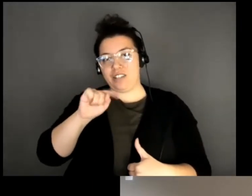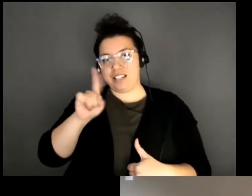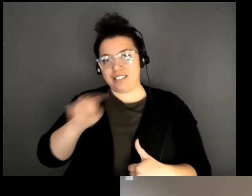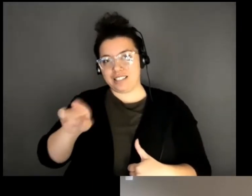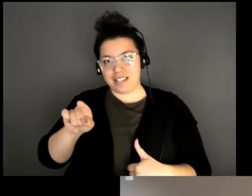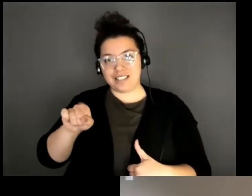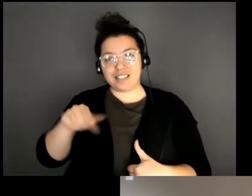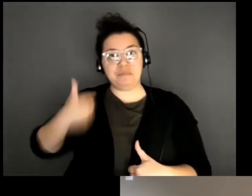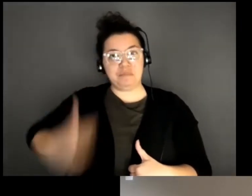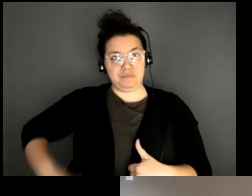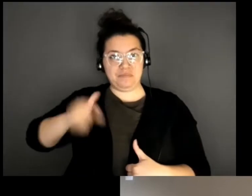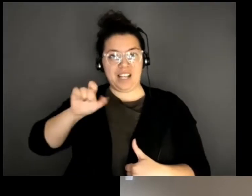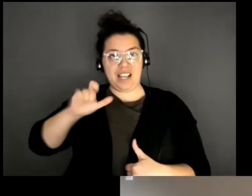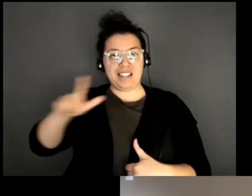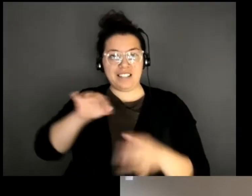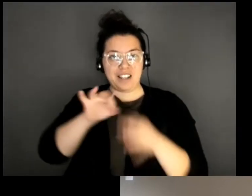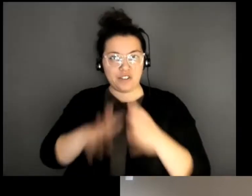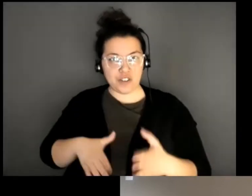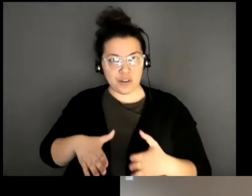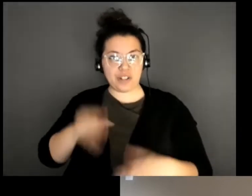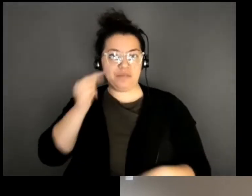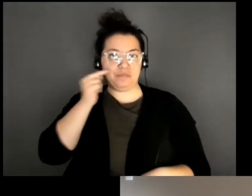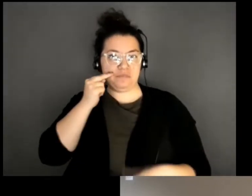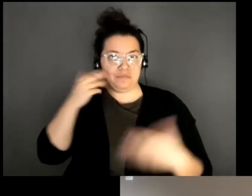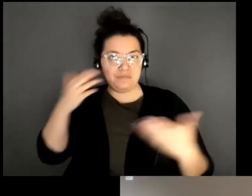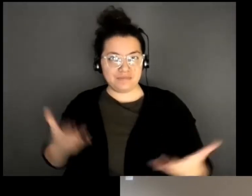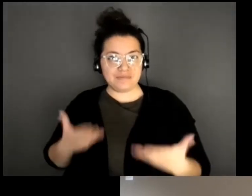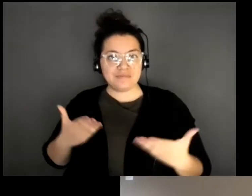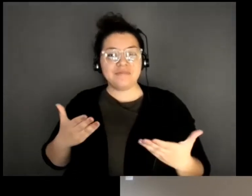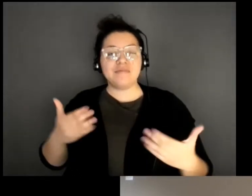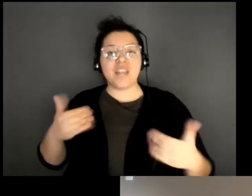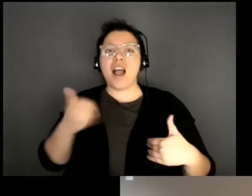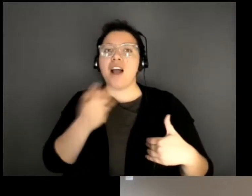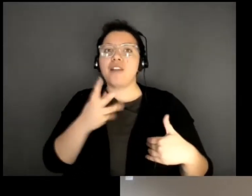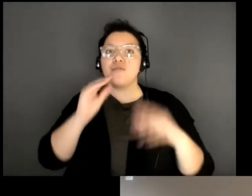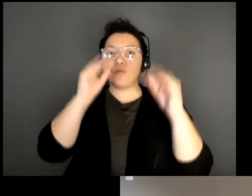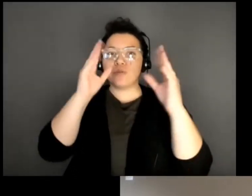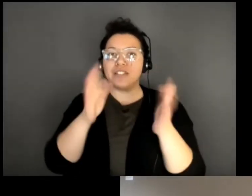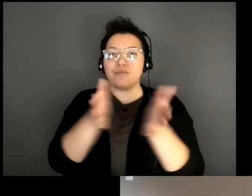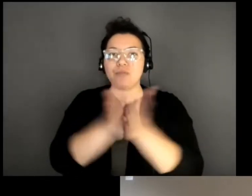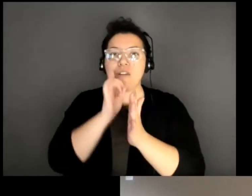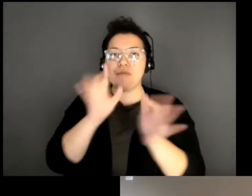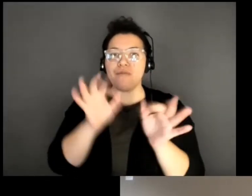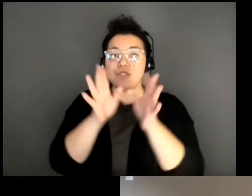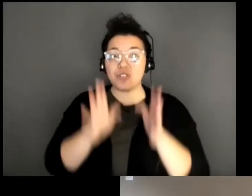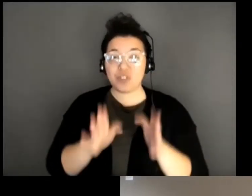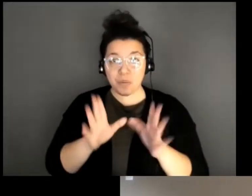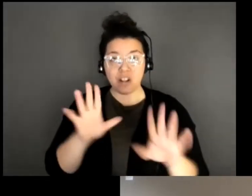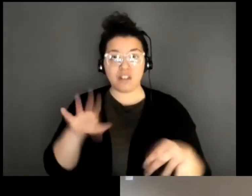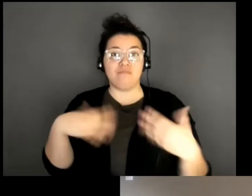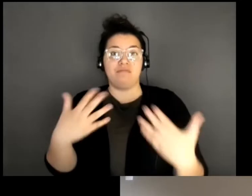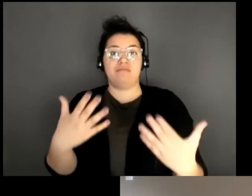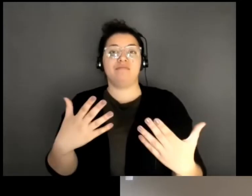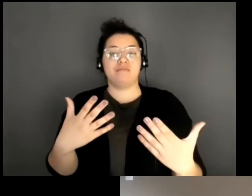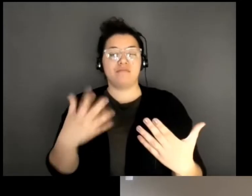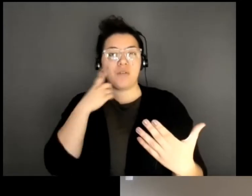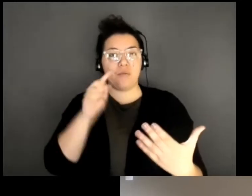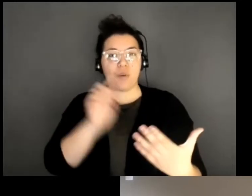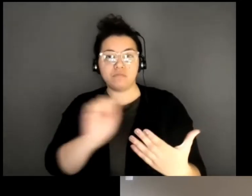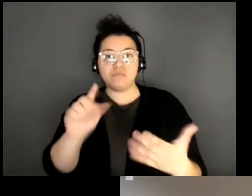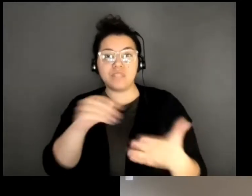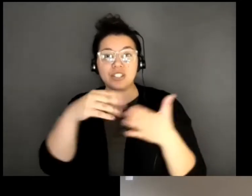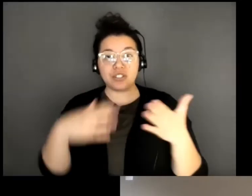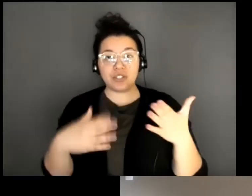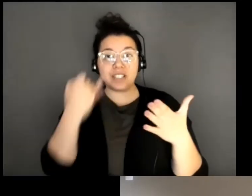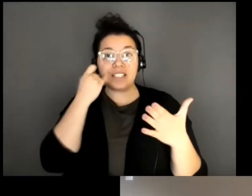Language interpreter. We've had requests from teachers to have an interpreter with us for students who